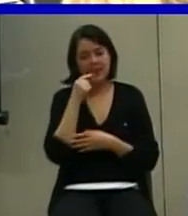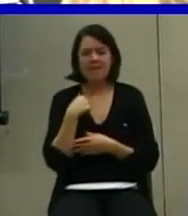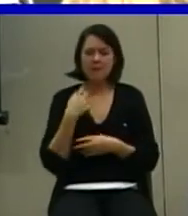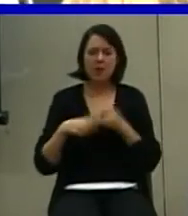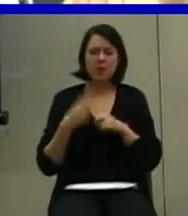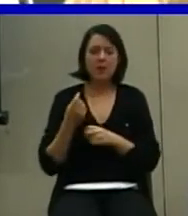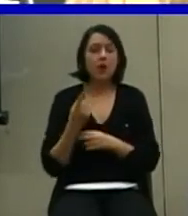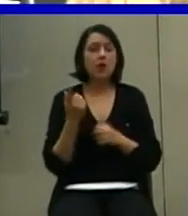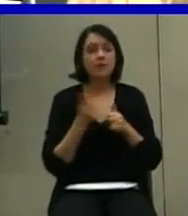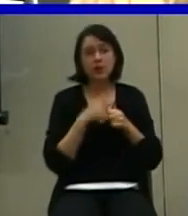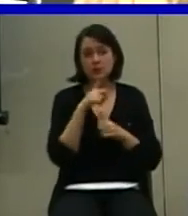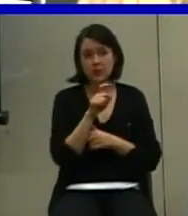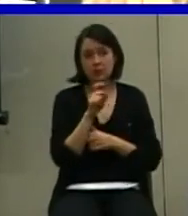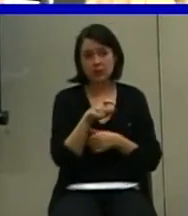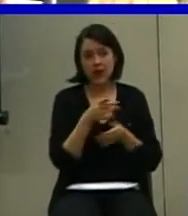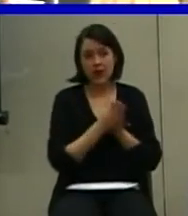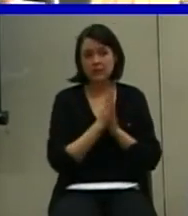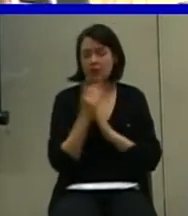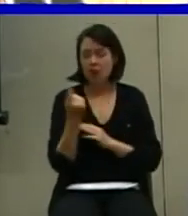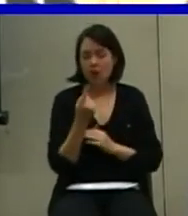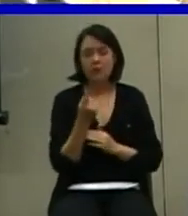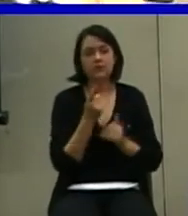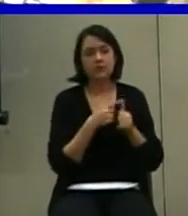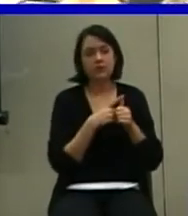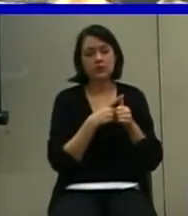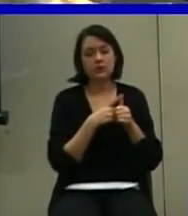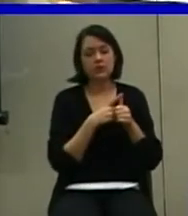first question I would ask always is,